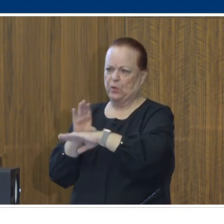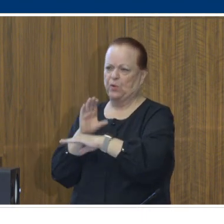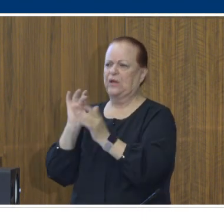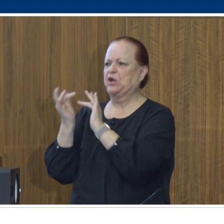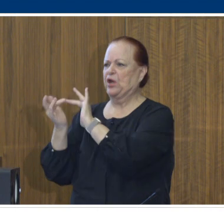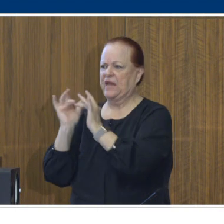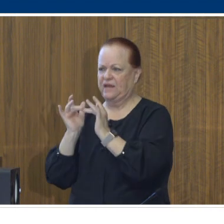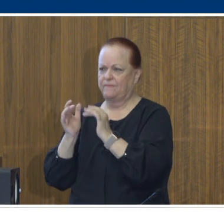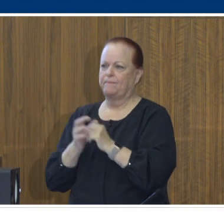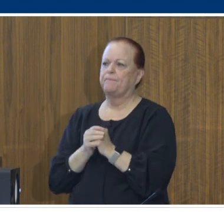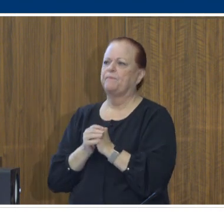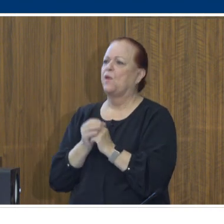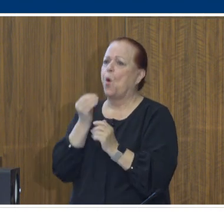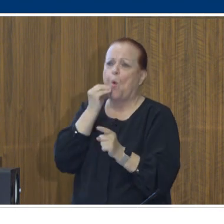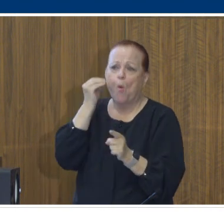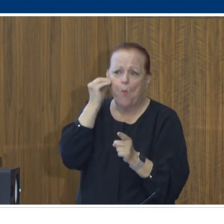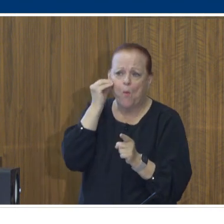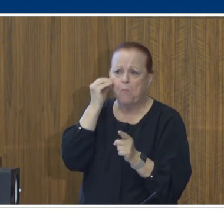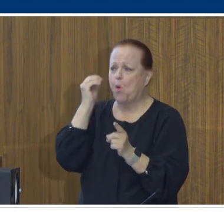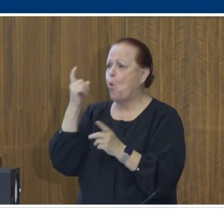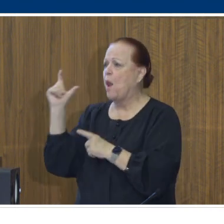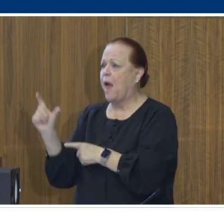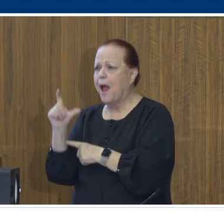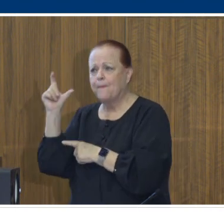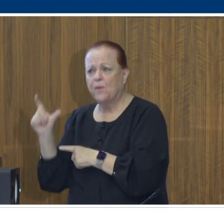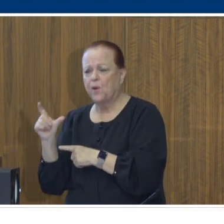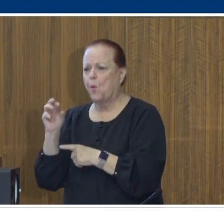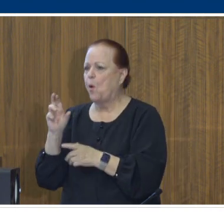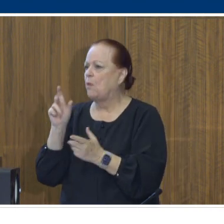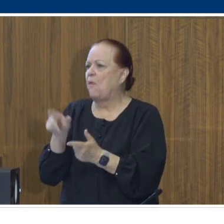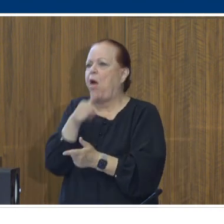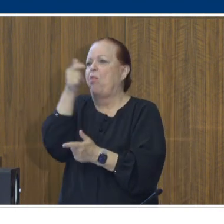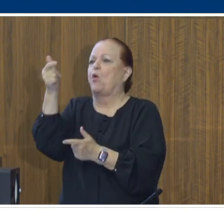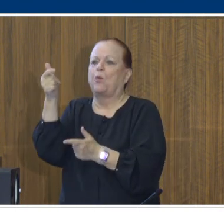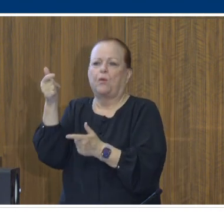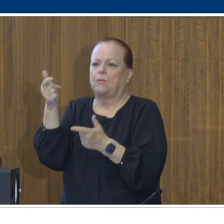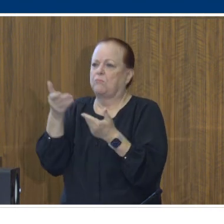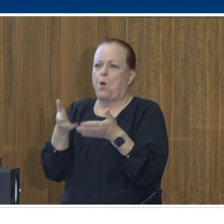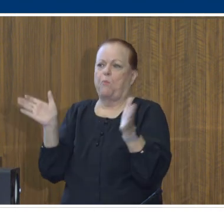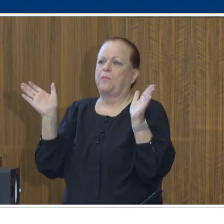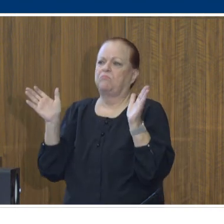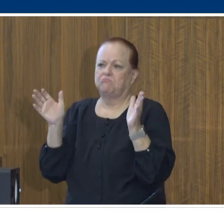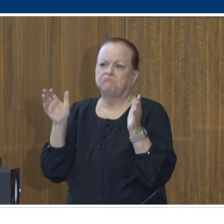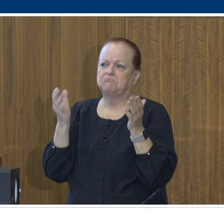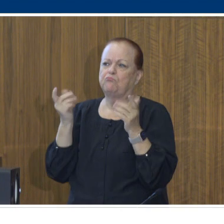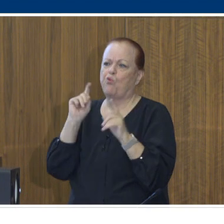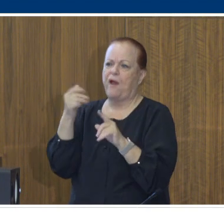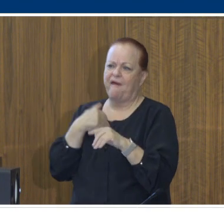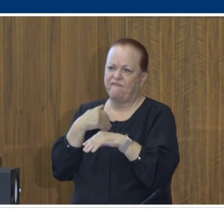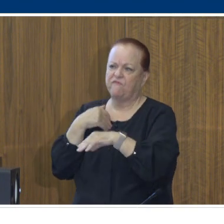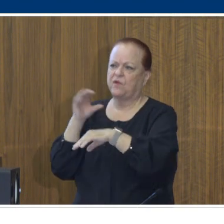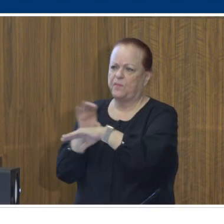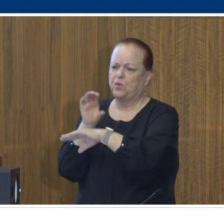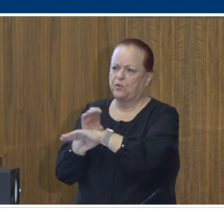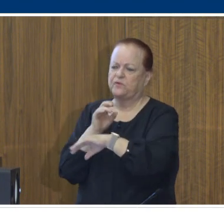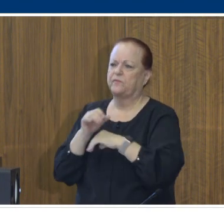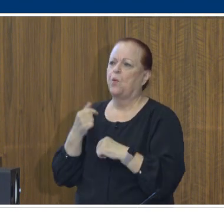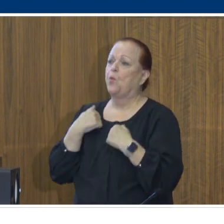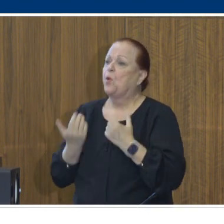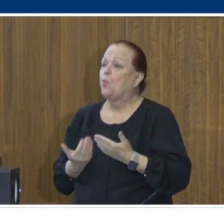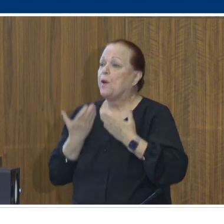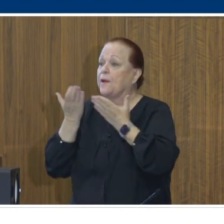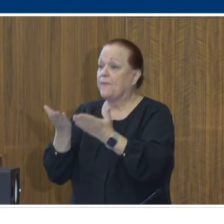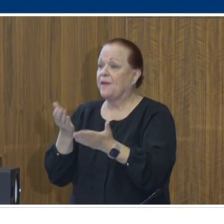your home or perhaps a library or another public location. However, we do recommend that you